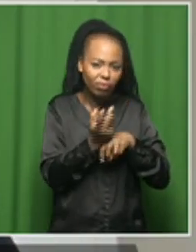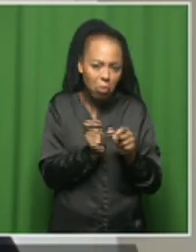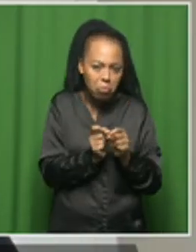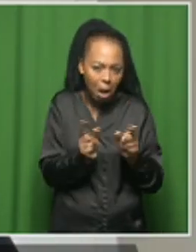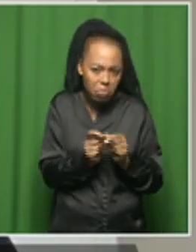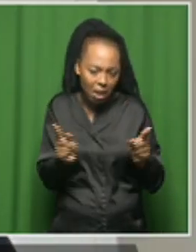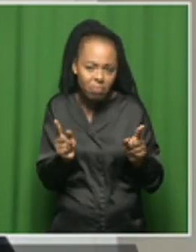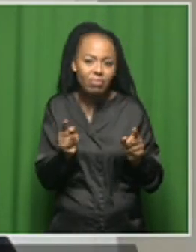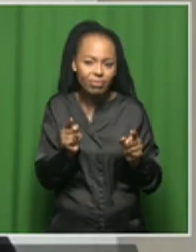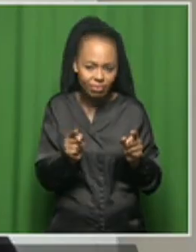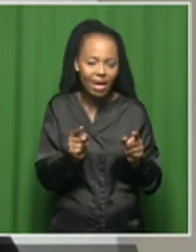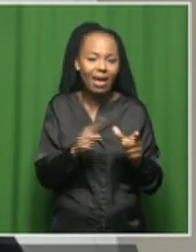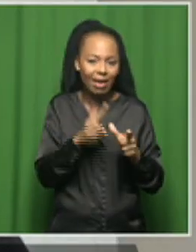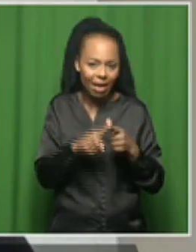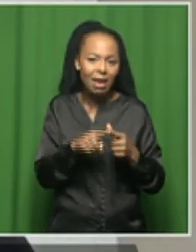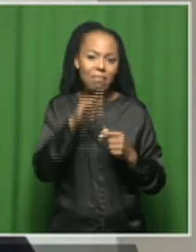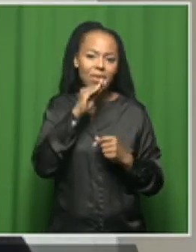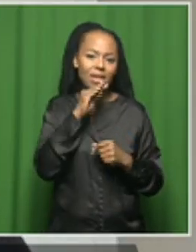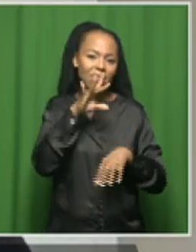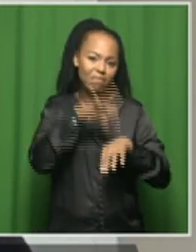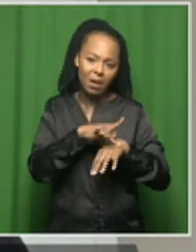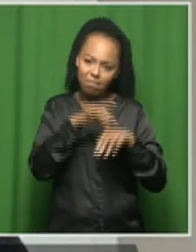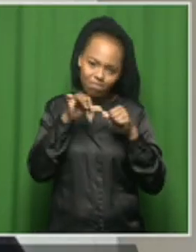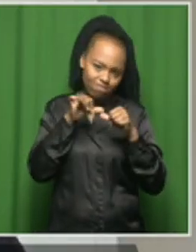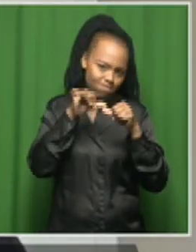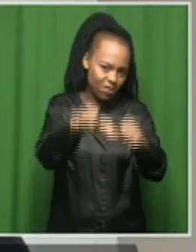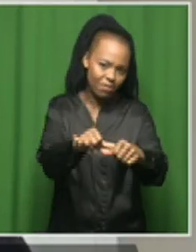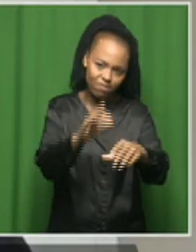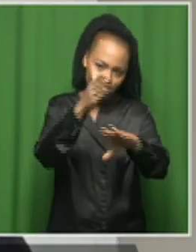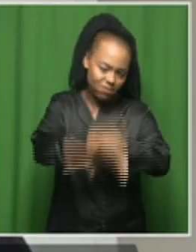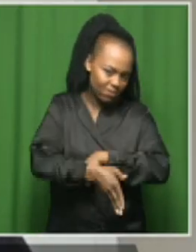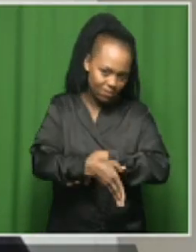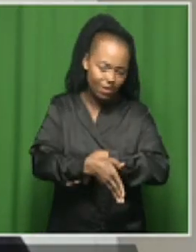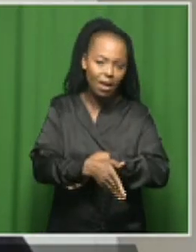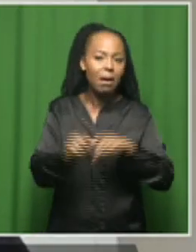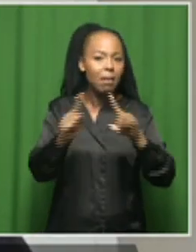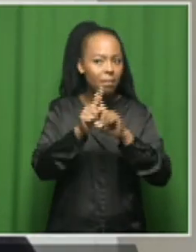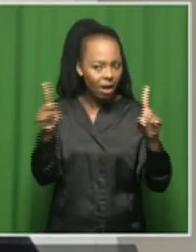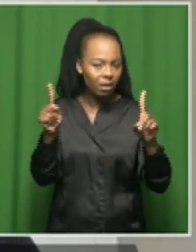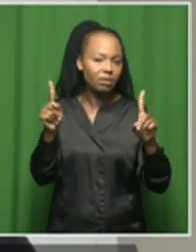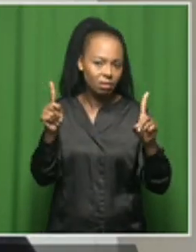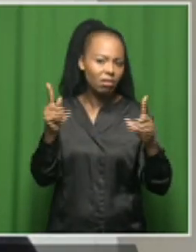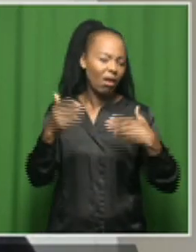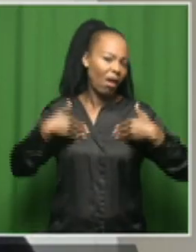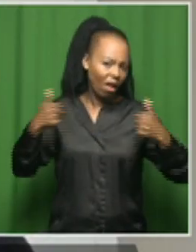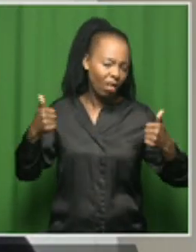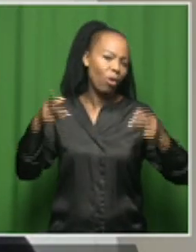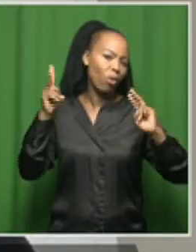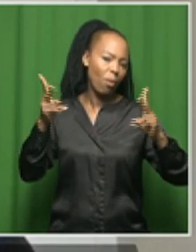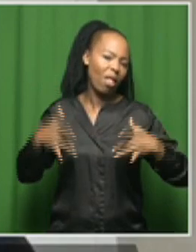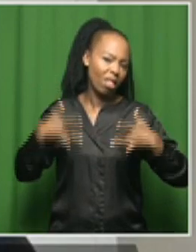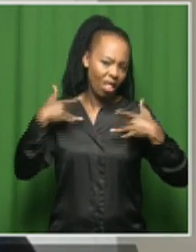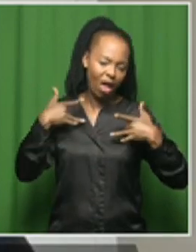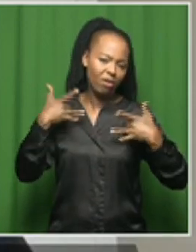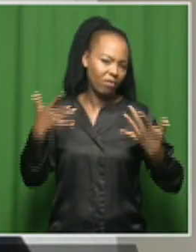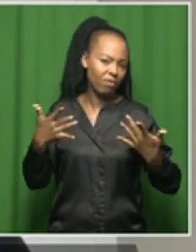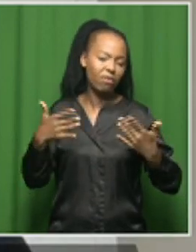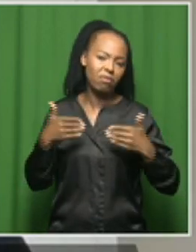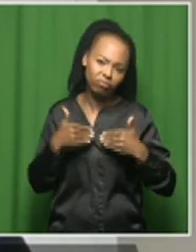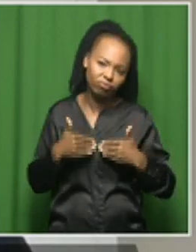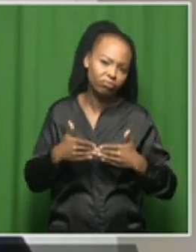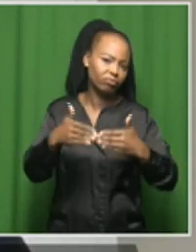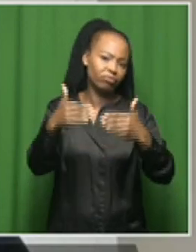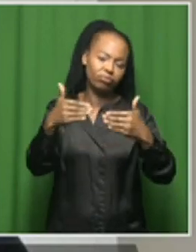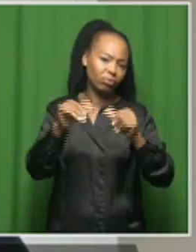joint deformity. However, you can live a very healthy, normal life if you know you have gout and you take